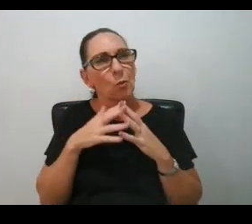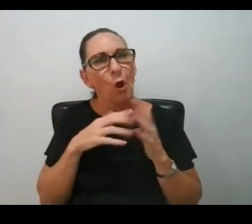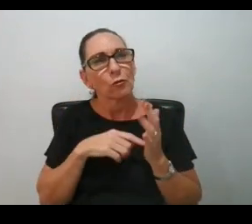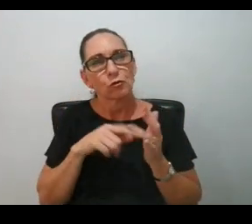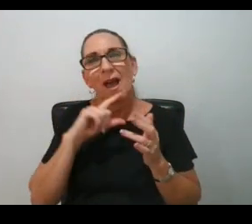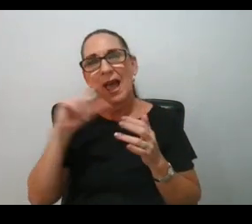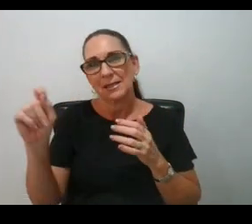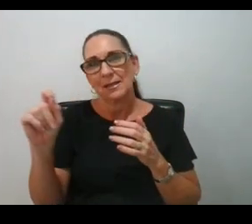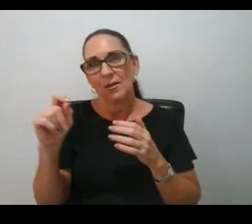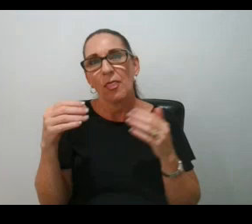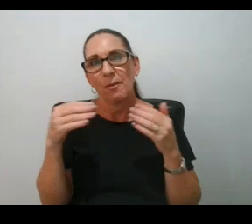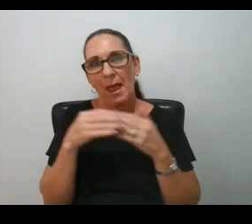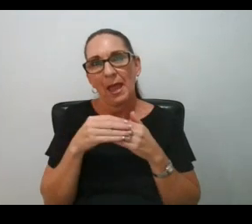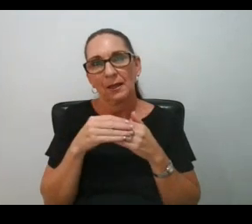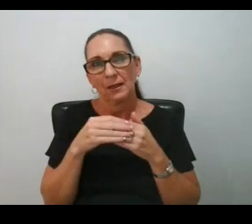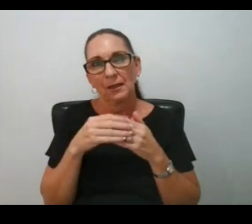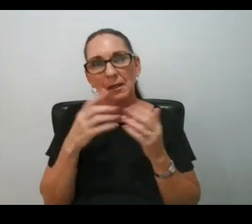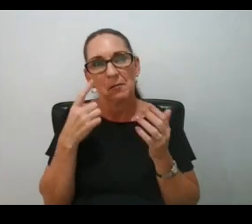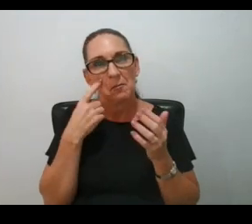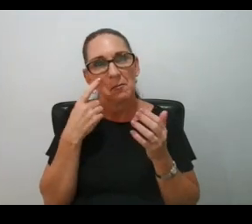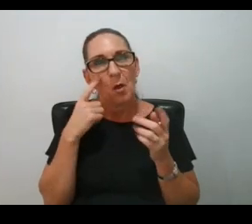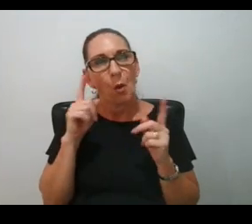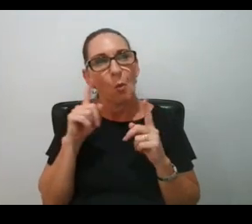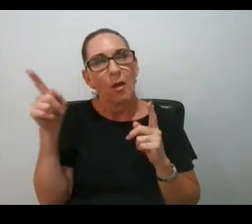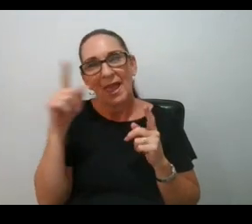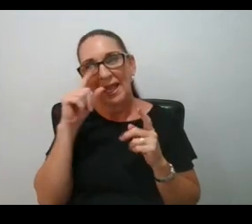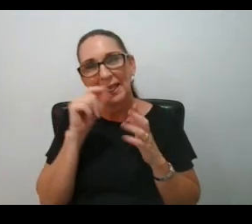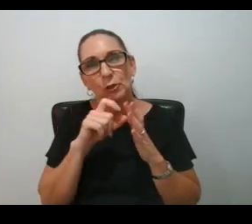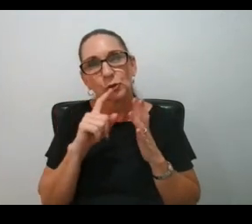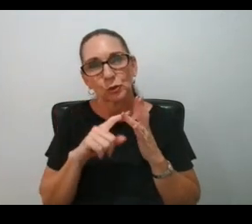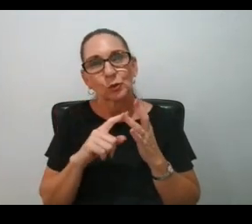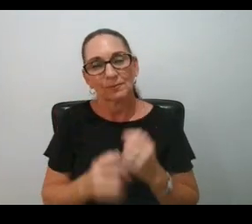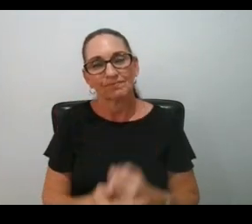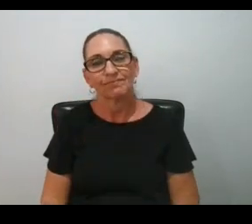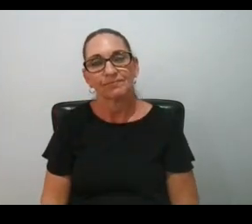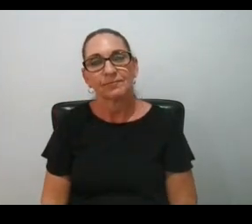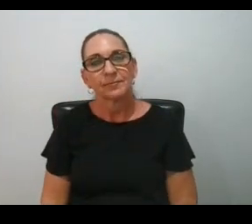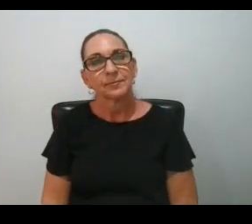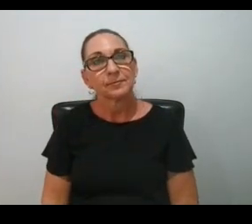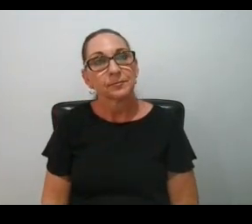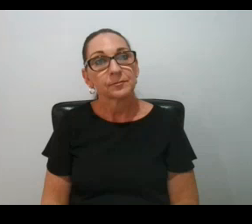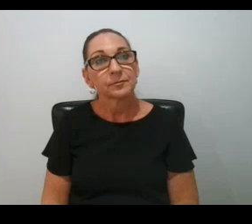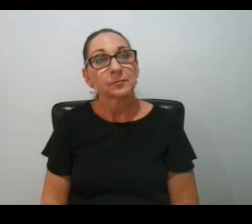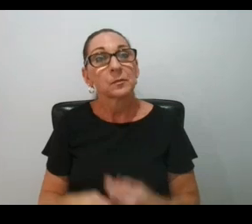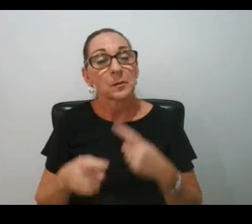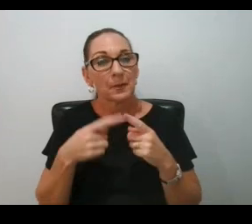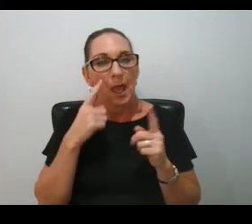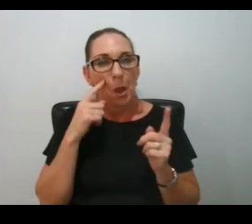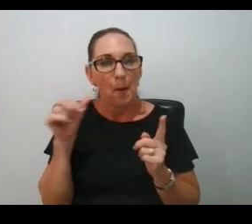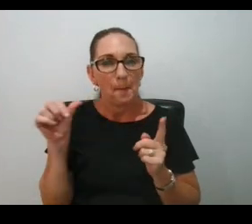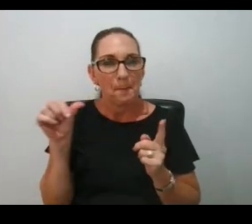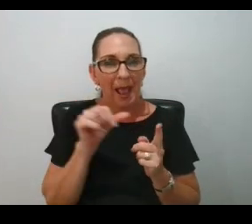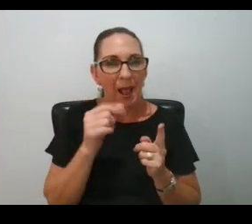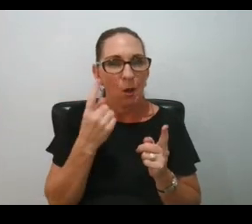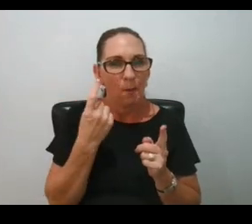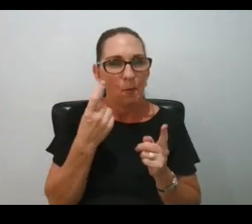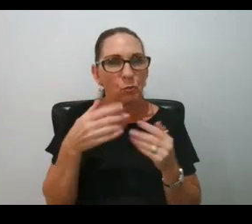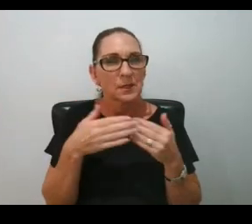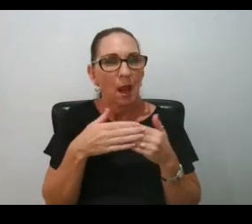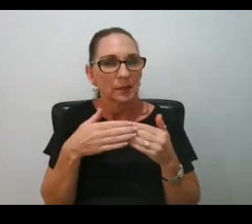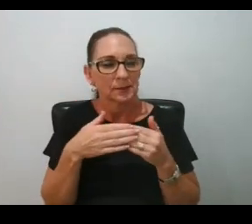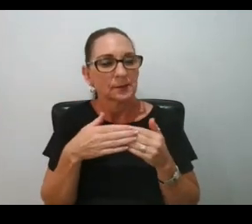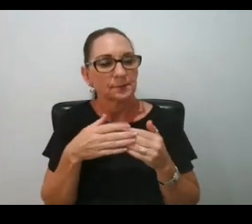about it and seeing what they're able to do to help your client. Now, can we just flick back one slide? Yeah.